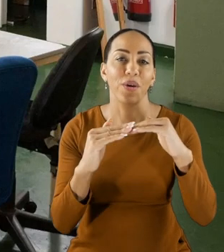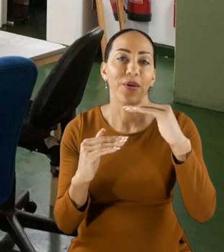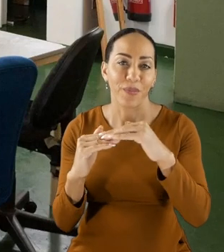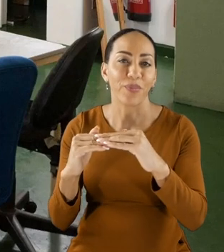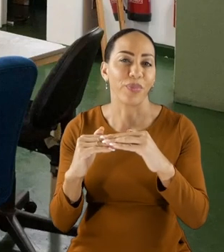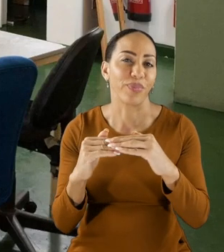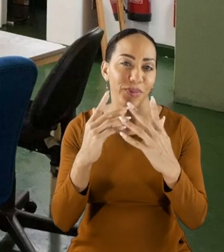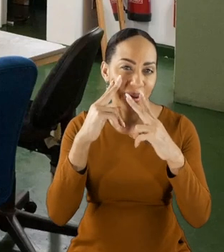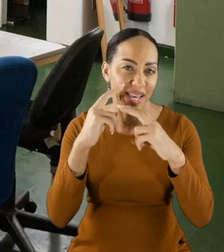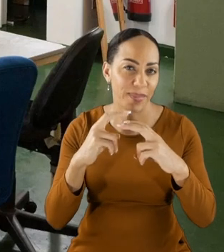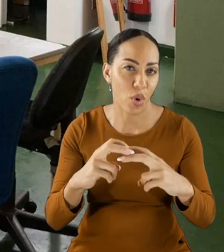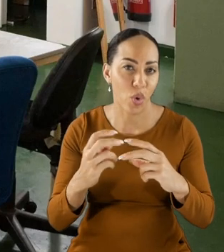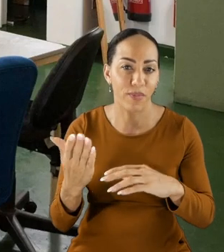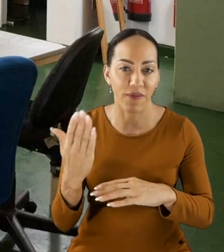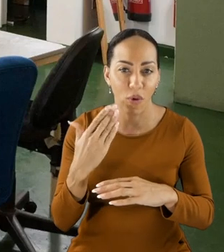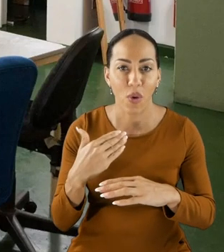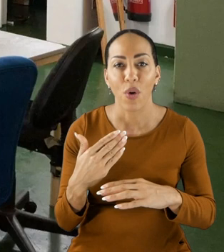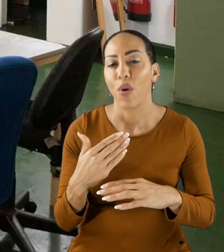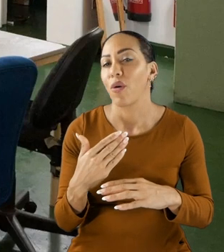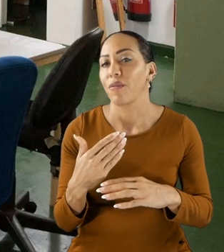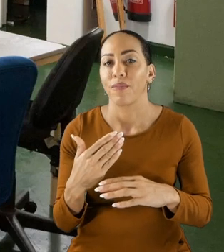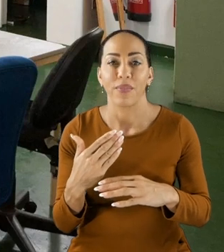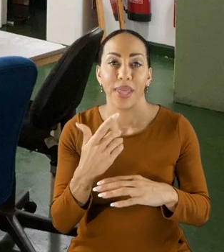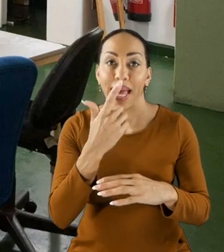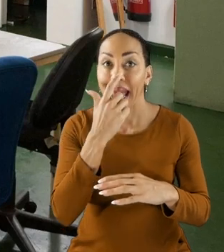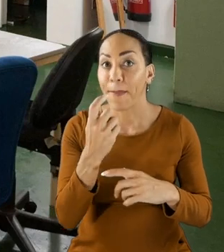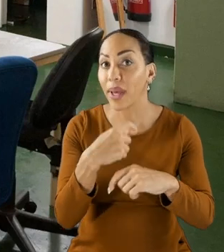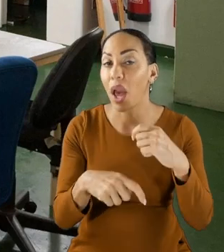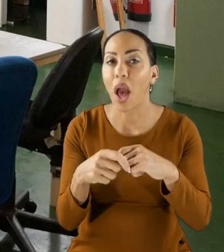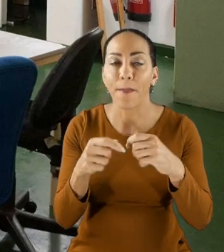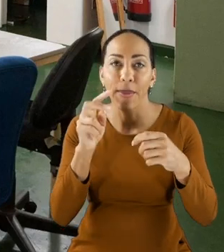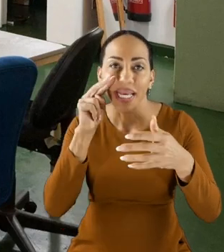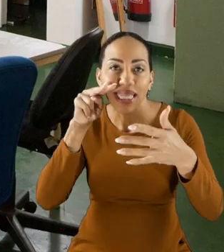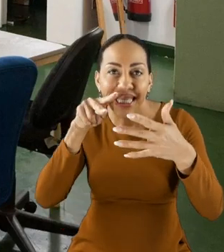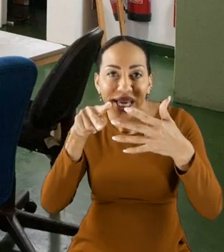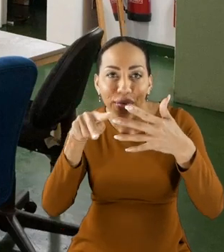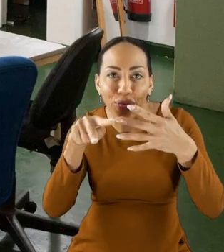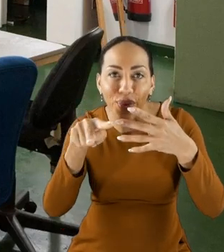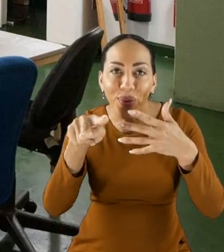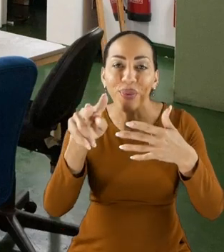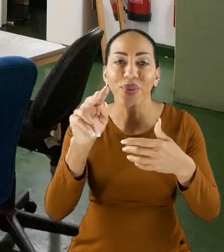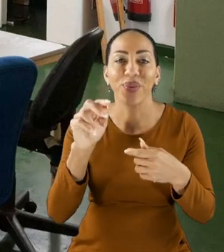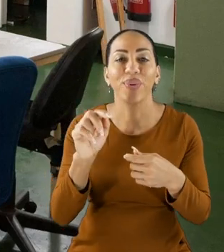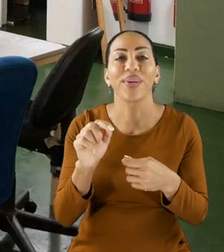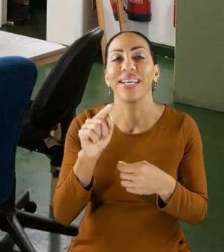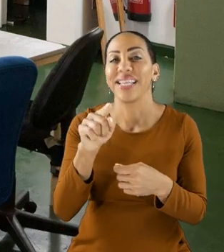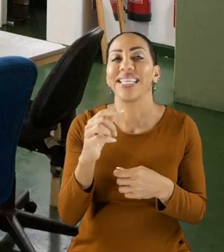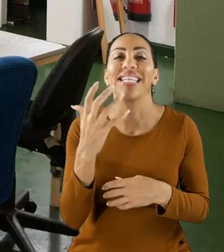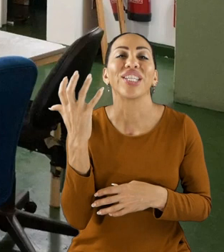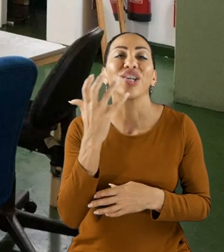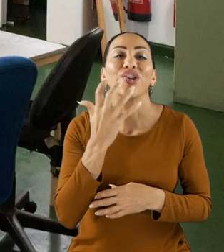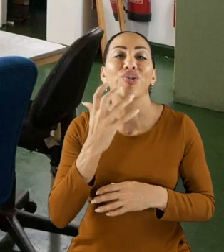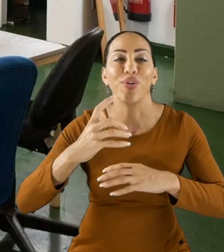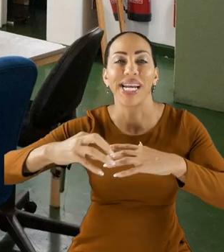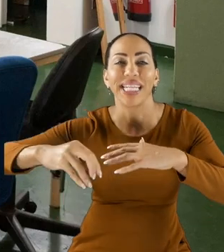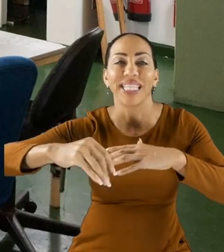these layering techniques, of course, that we've explored before, and we can do all sorts of things with different layers. We can make them slightly transparent, so